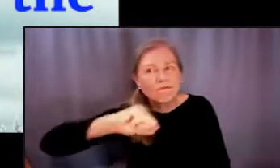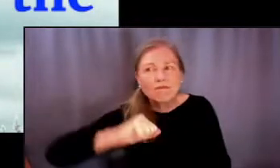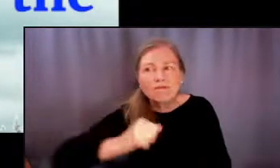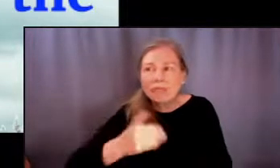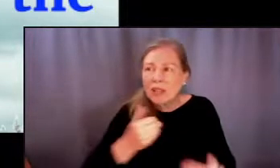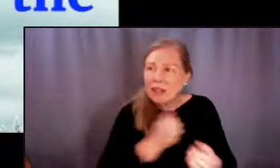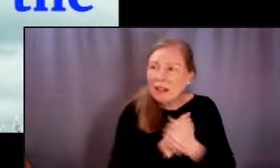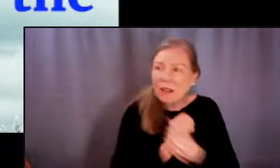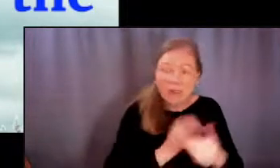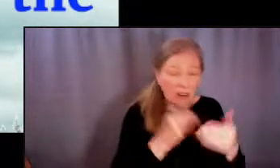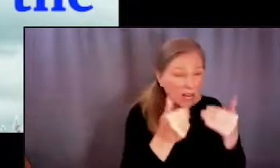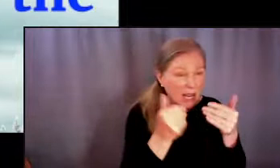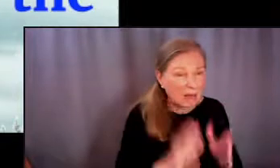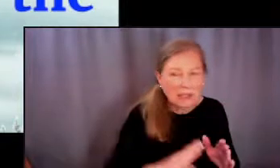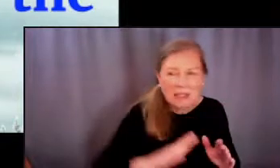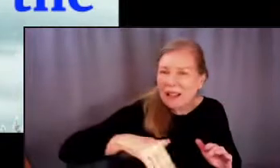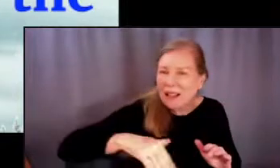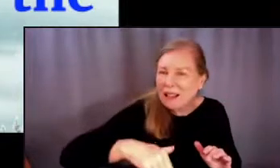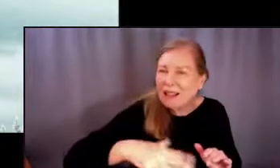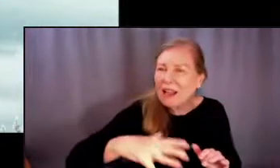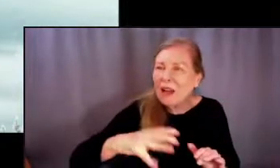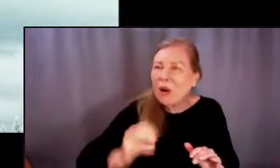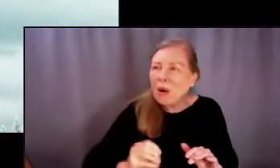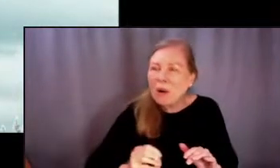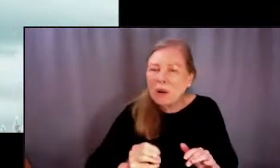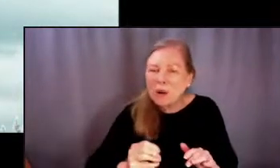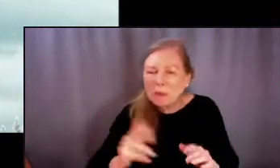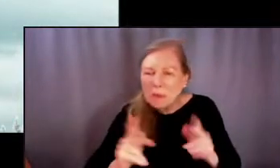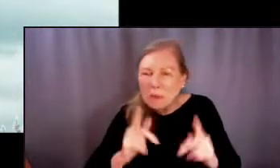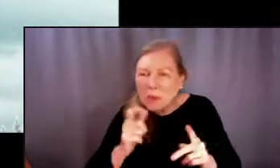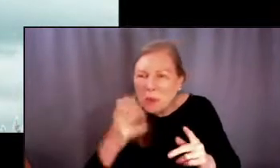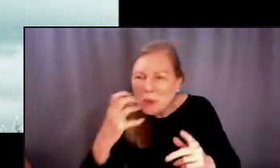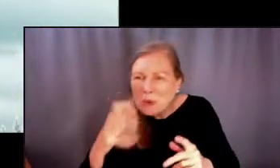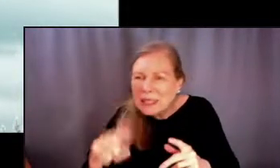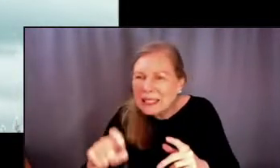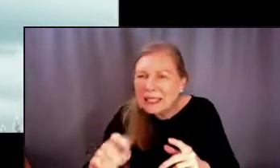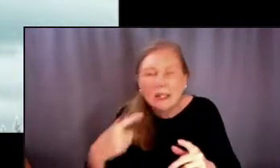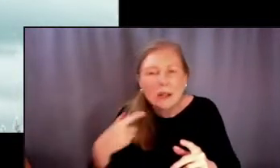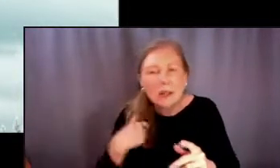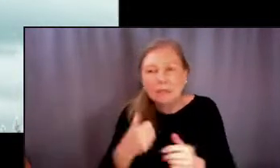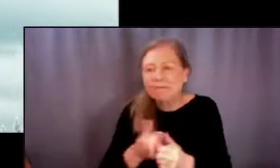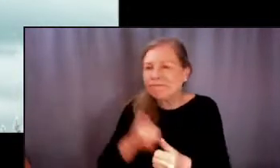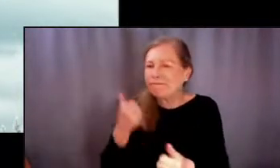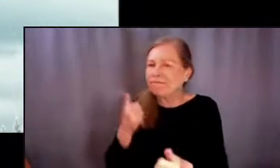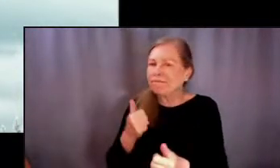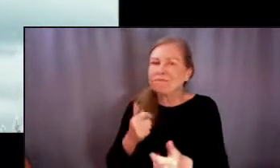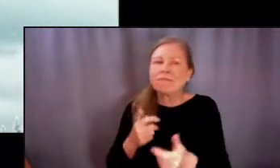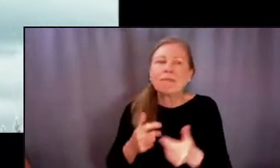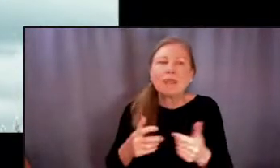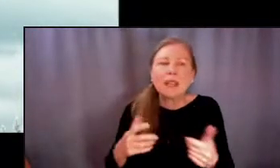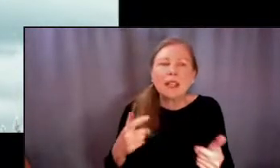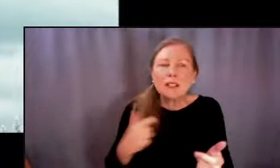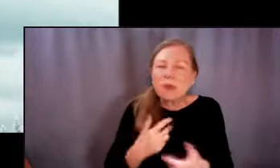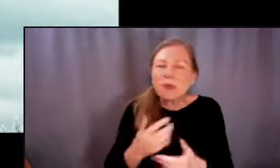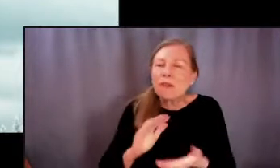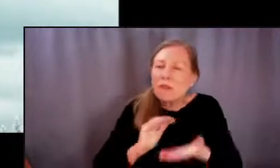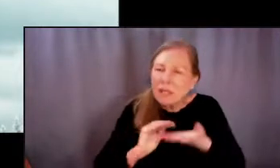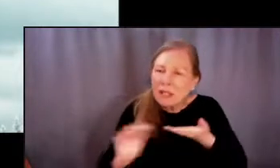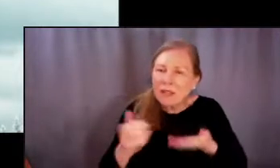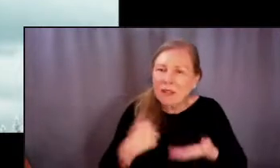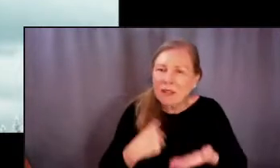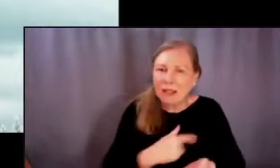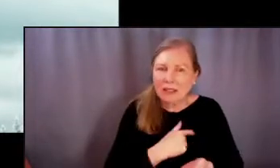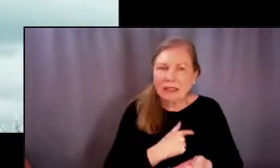and we have not heard the cry of the needy. Forgive us, we pray. Free us for joyful obedience through